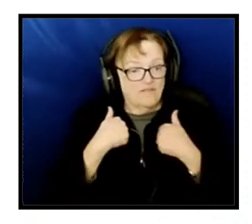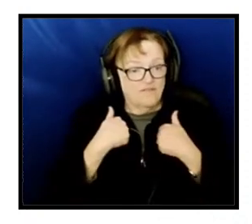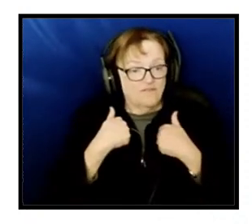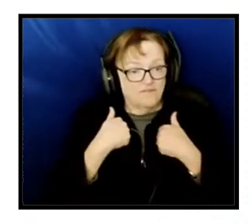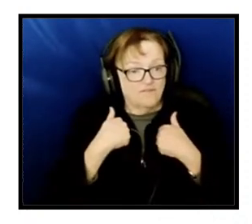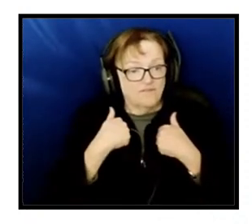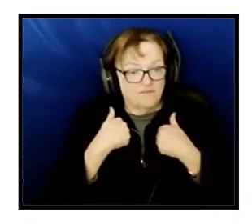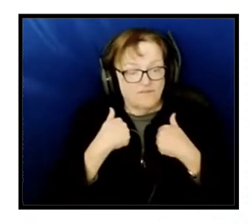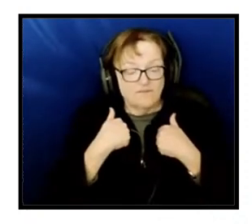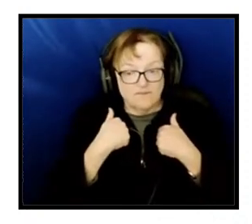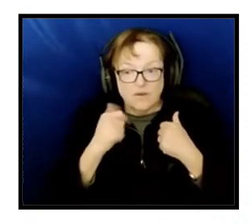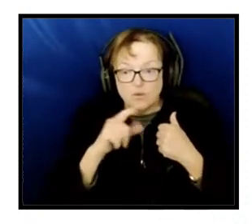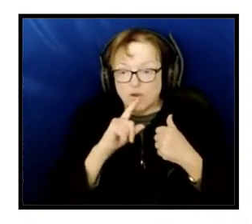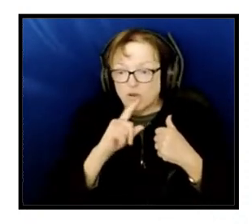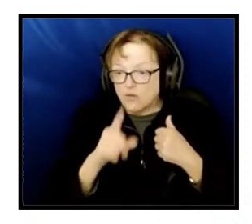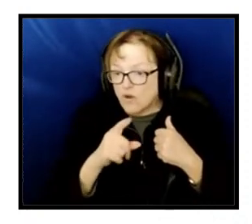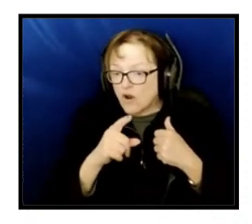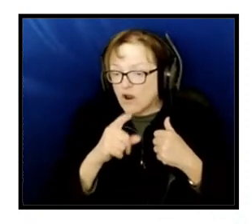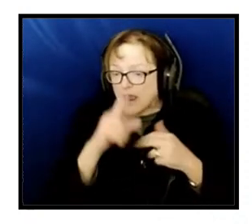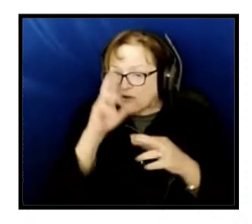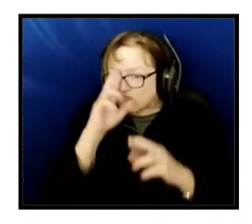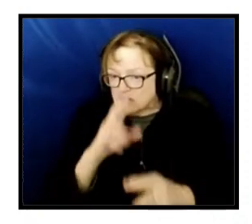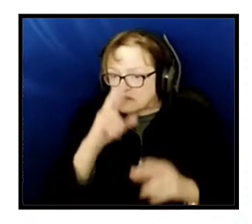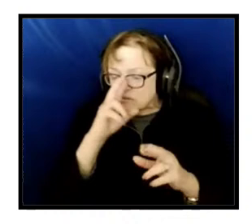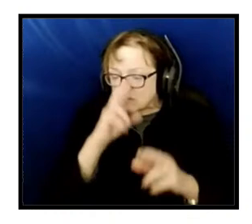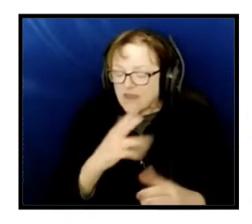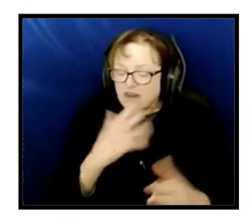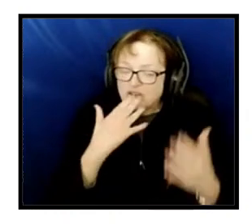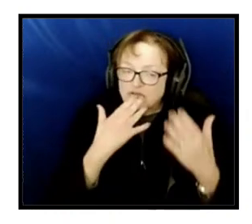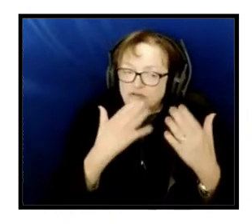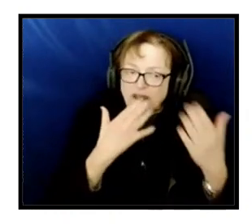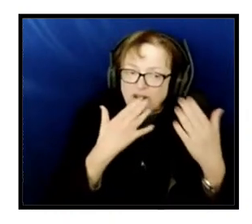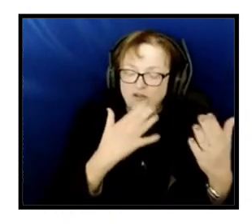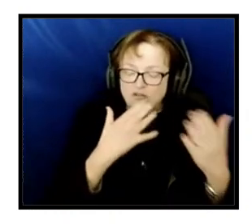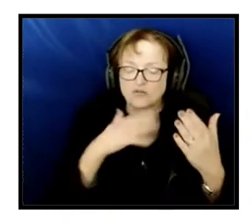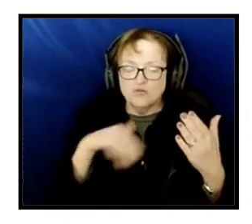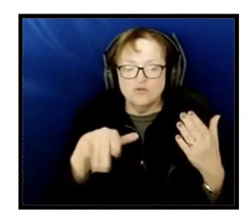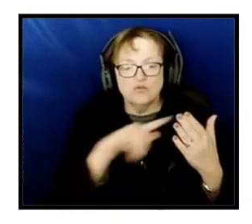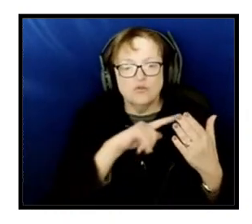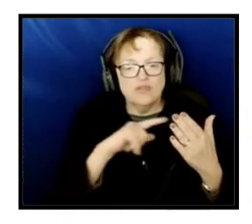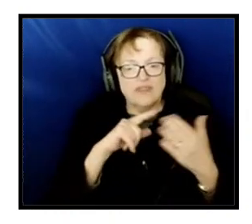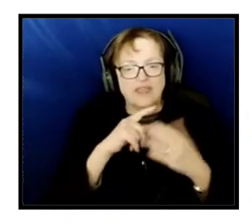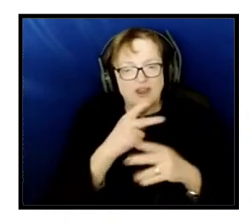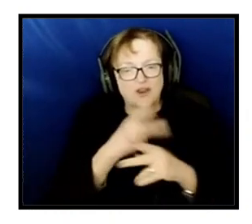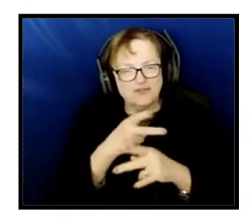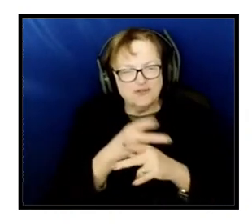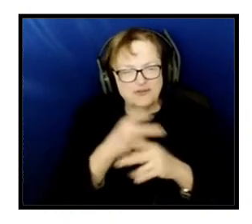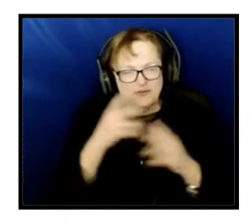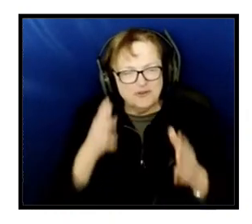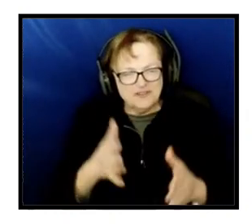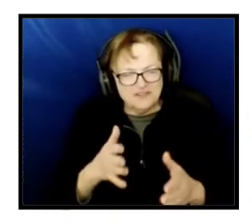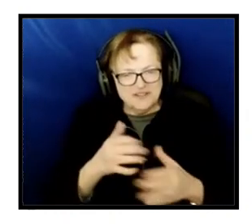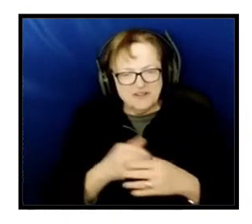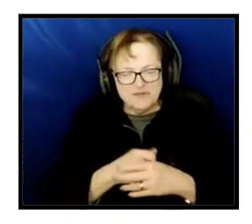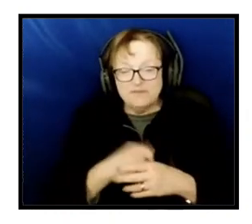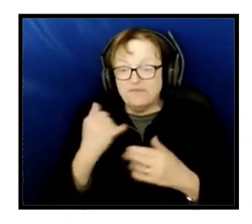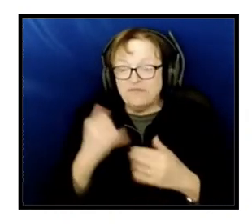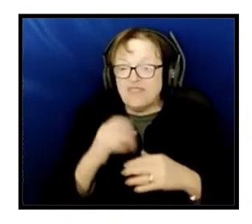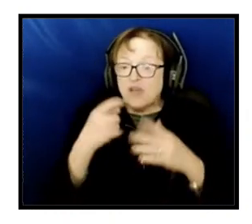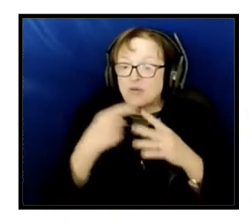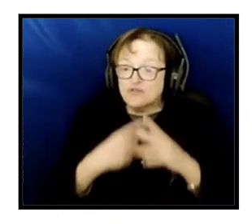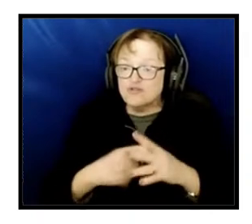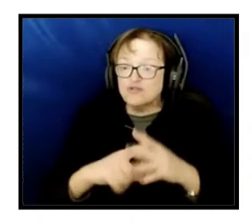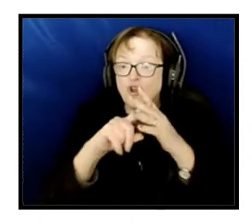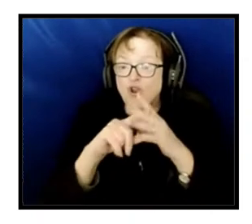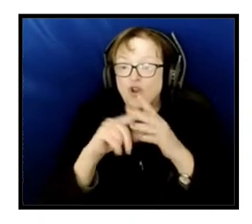pay respects and gratitude to its original stewards. And now we will kick off tonight's program